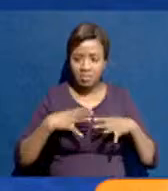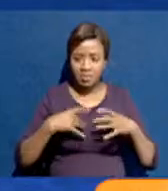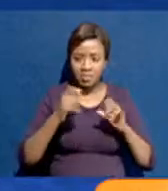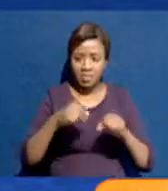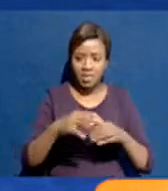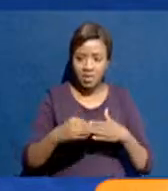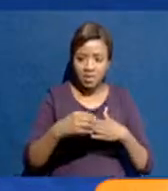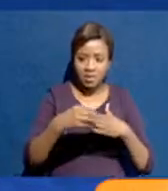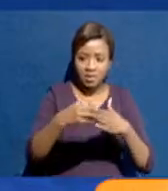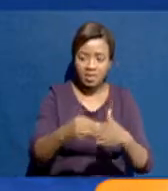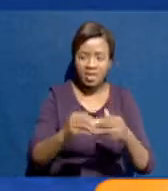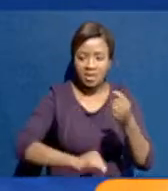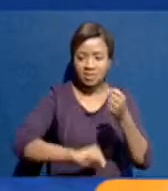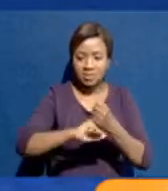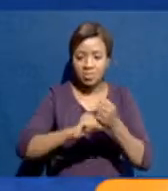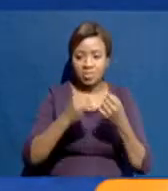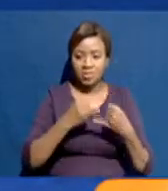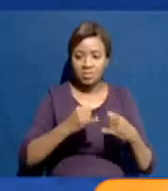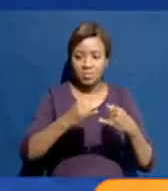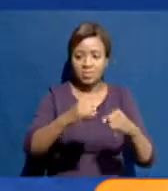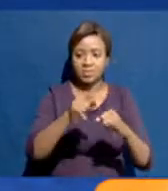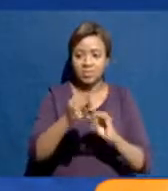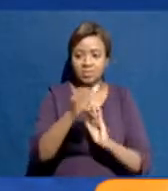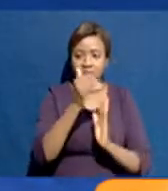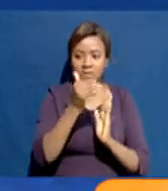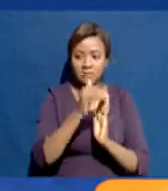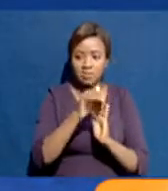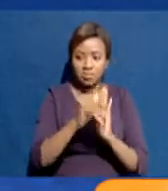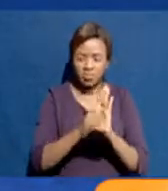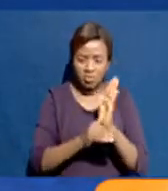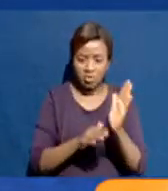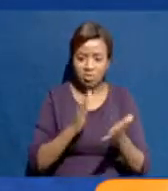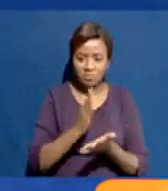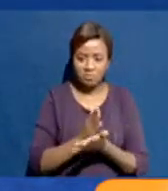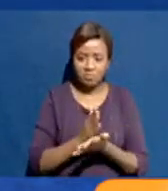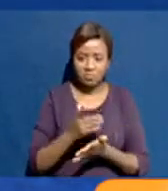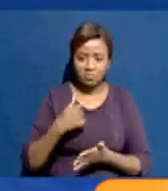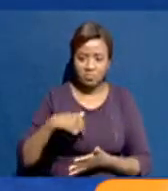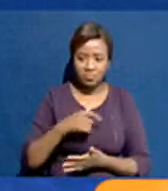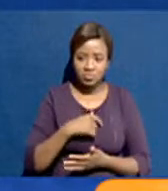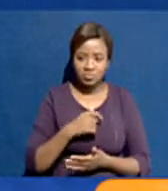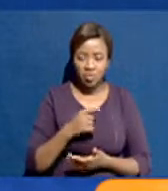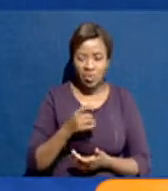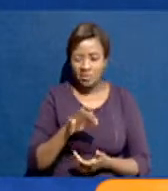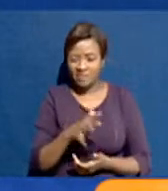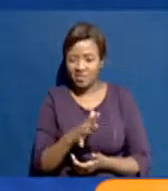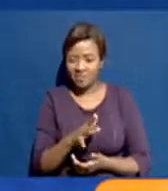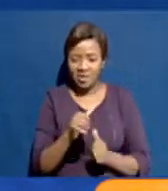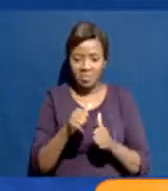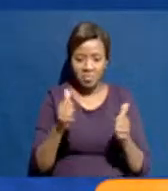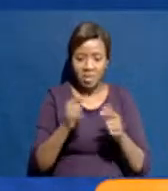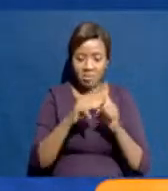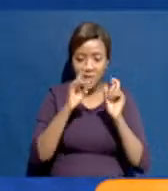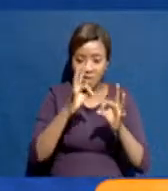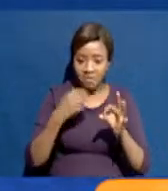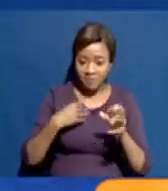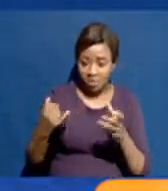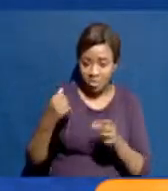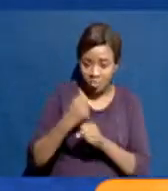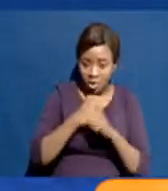know, support the implementation of these particular programs. So we are doing about right, but if we bring young people on board